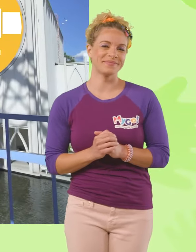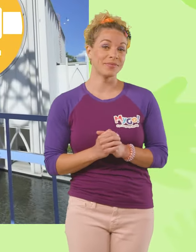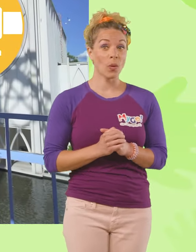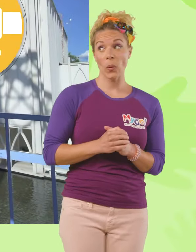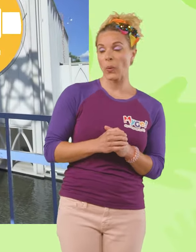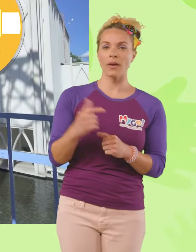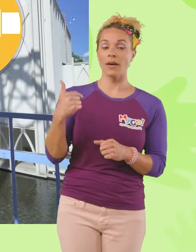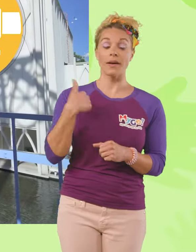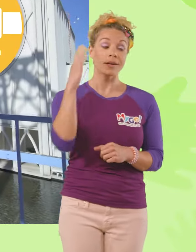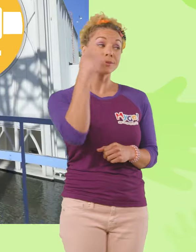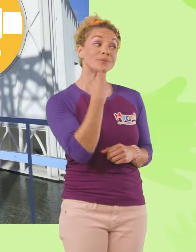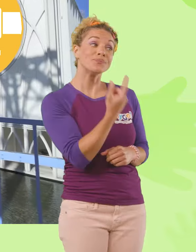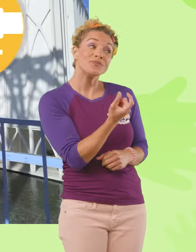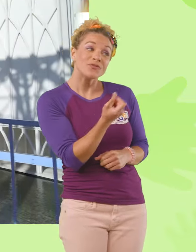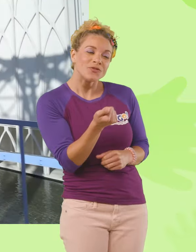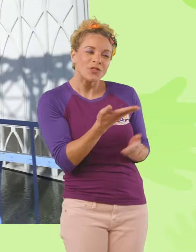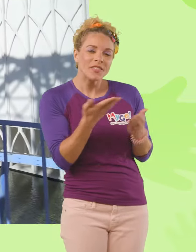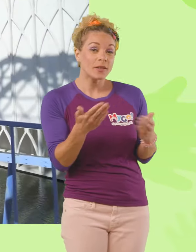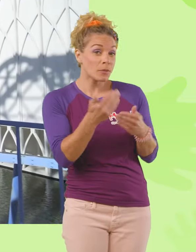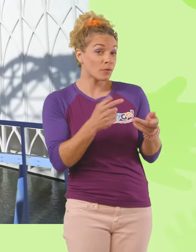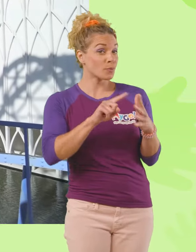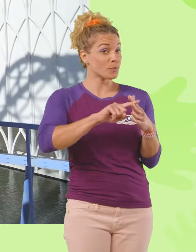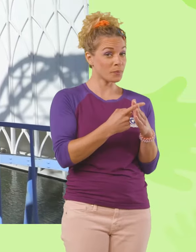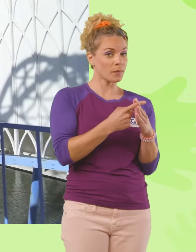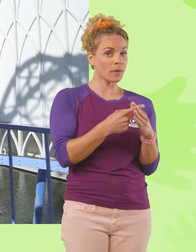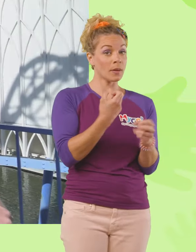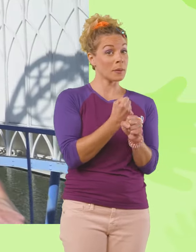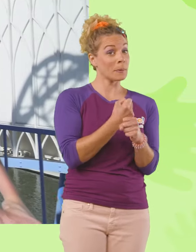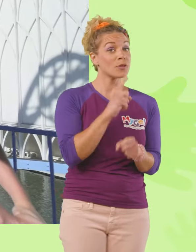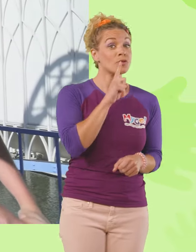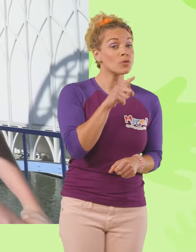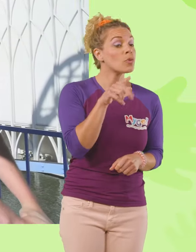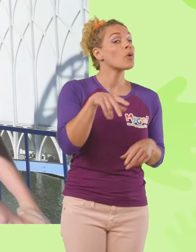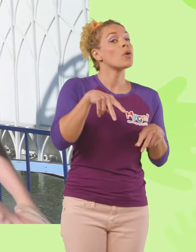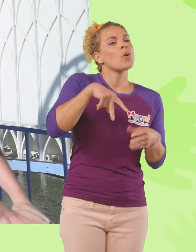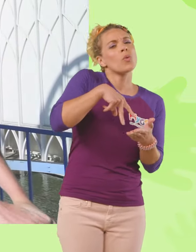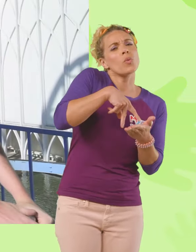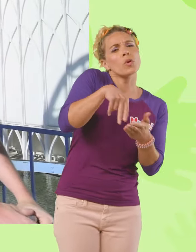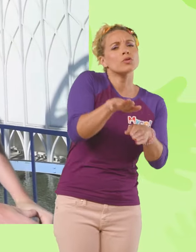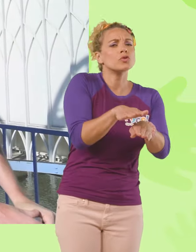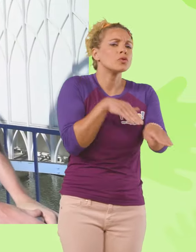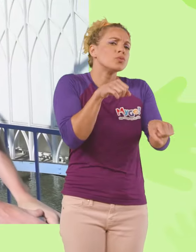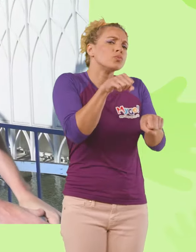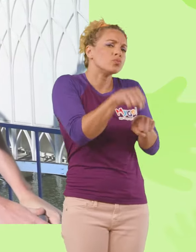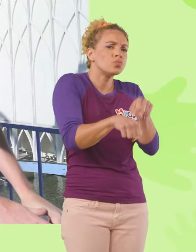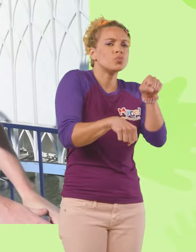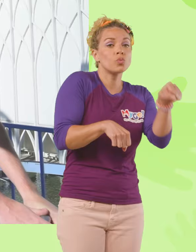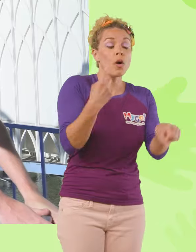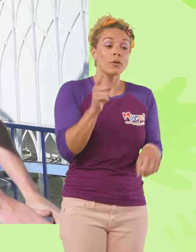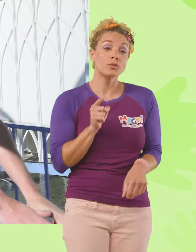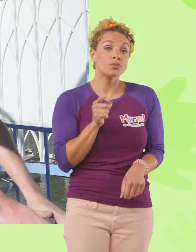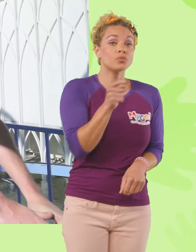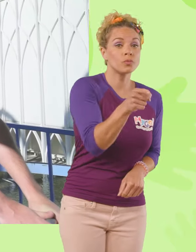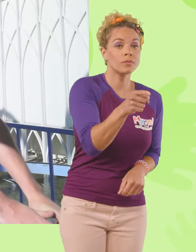Whoa. I'll also tell you a few quick things before you go. Okay. Just make sure you're going at like a walking pace. You're always going forwards and just keep